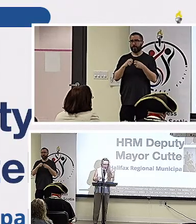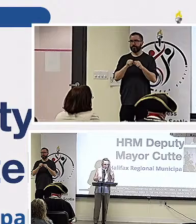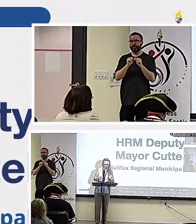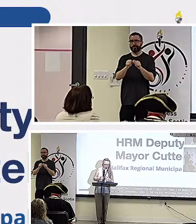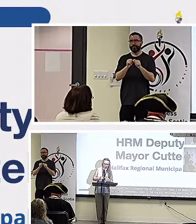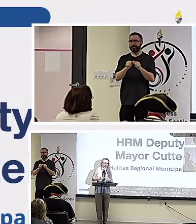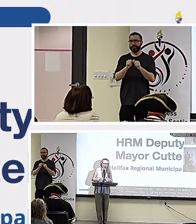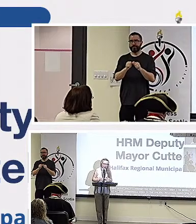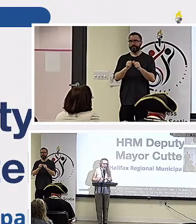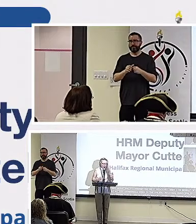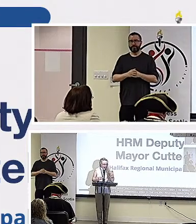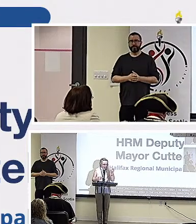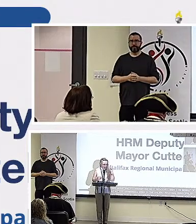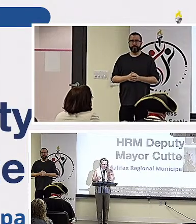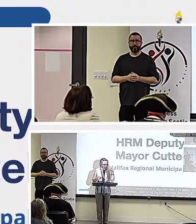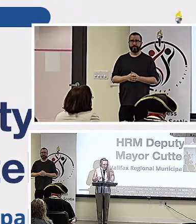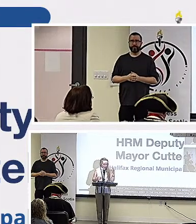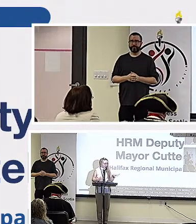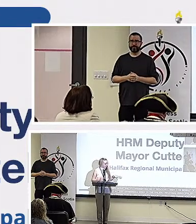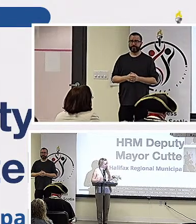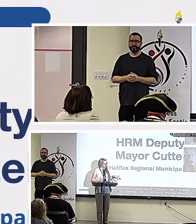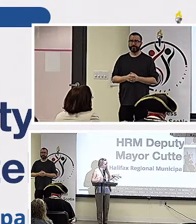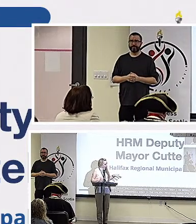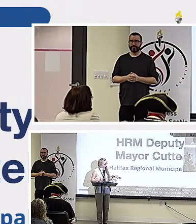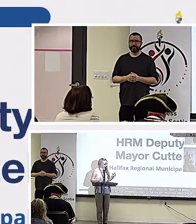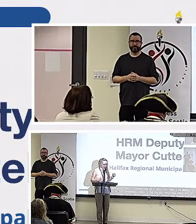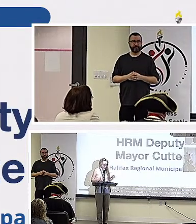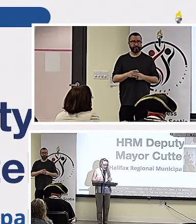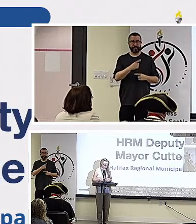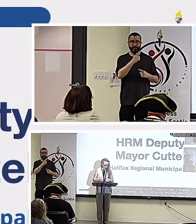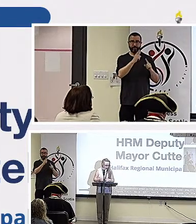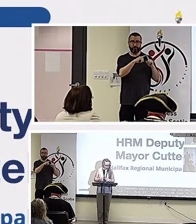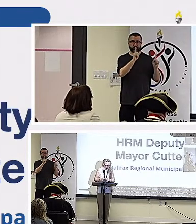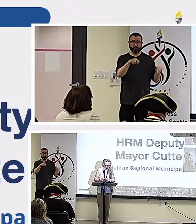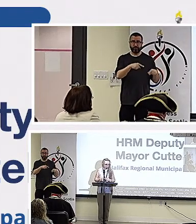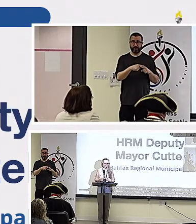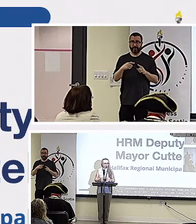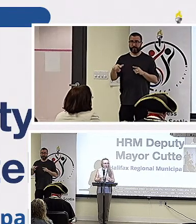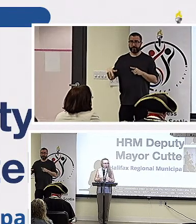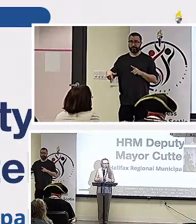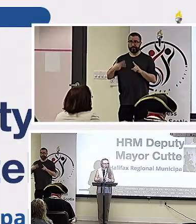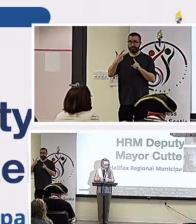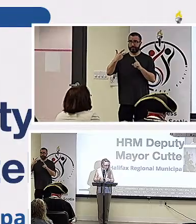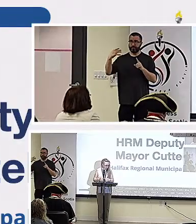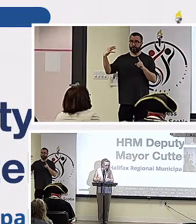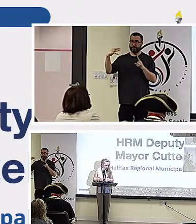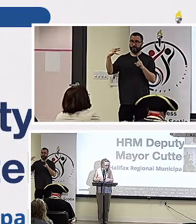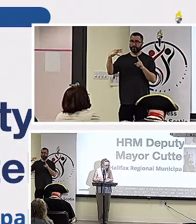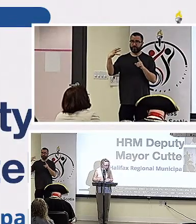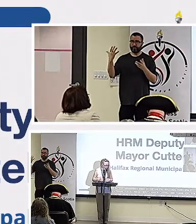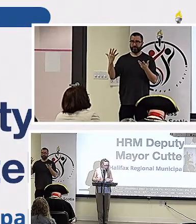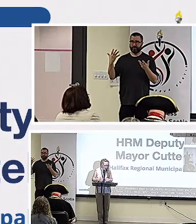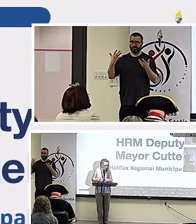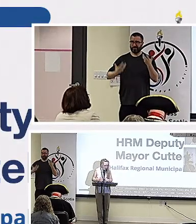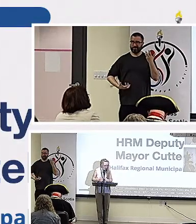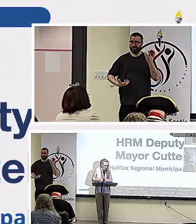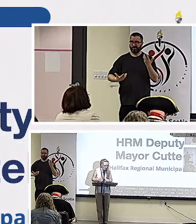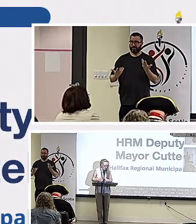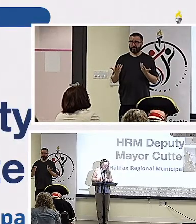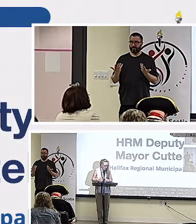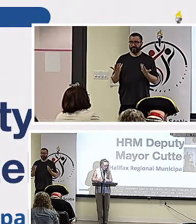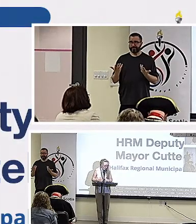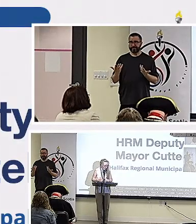there's a miscommunication between the screen and the projector itself. So if you're looking for